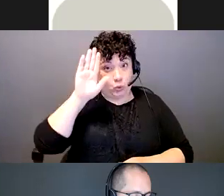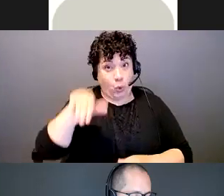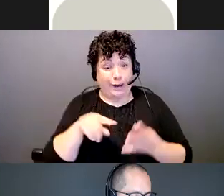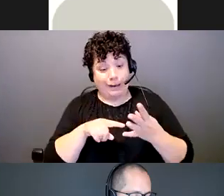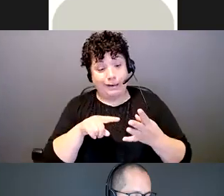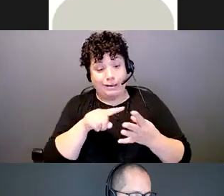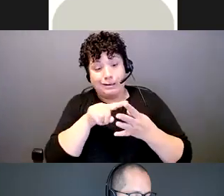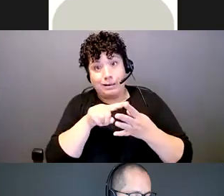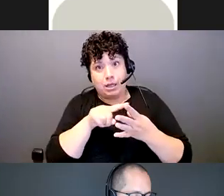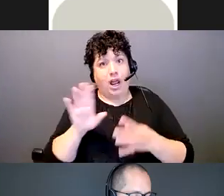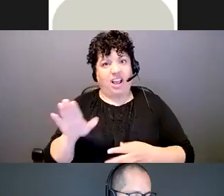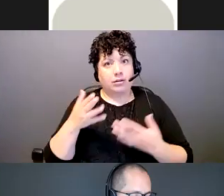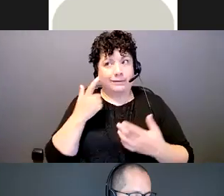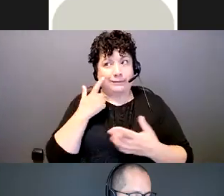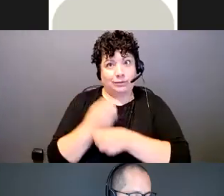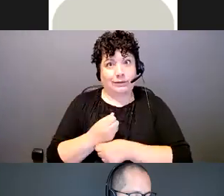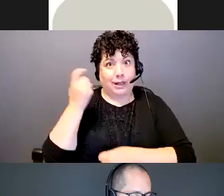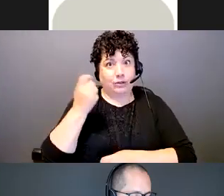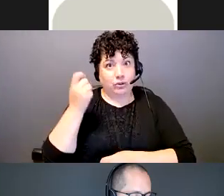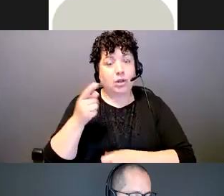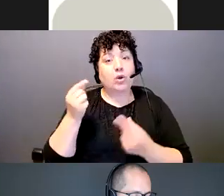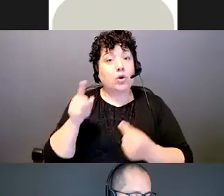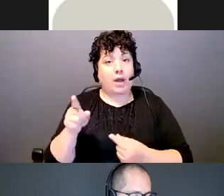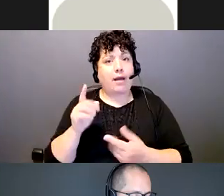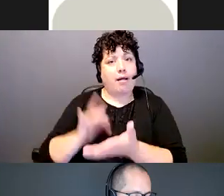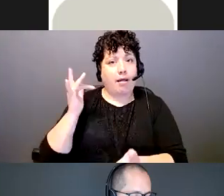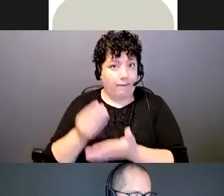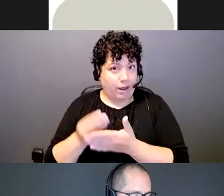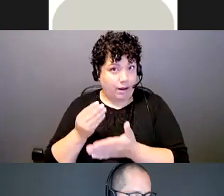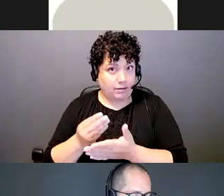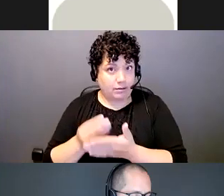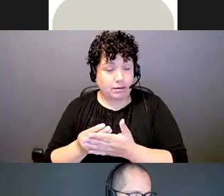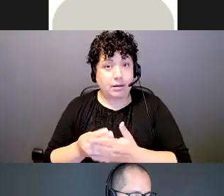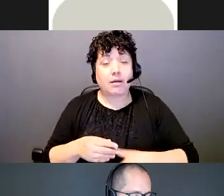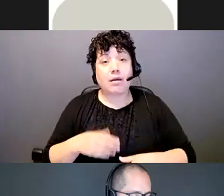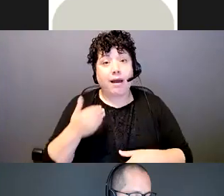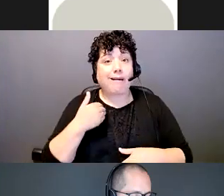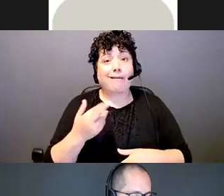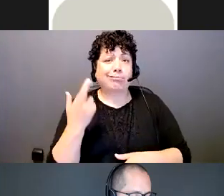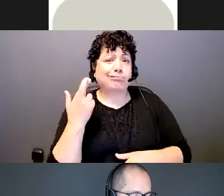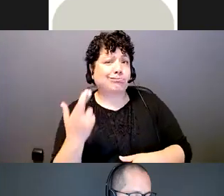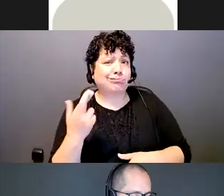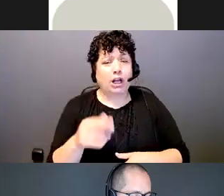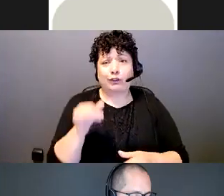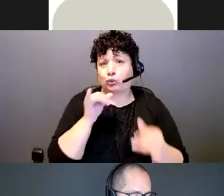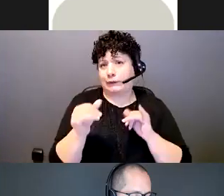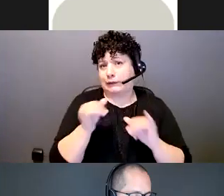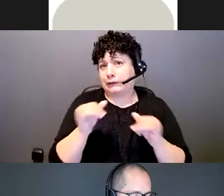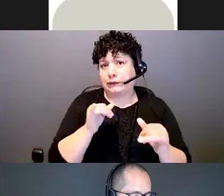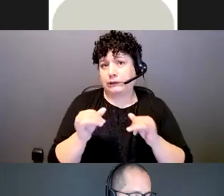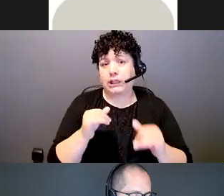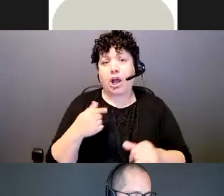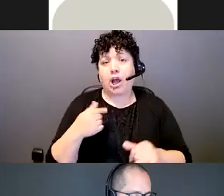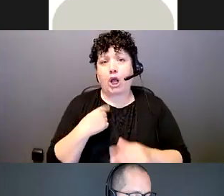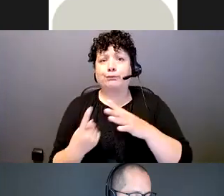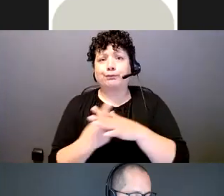the month that the person is financially taken advantage of. Lots of drinking buddies but when it